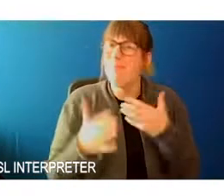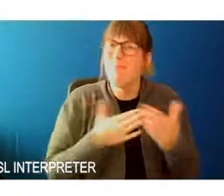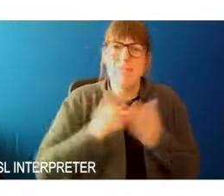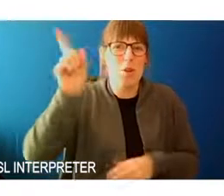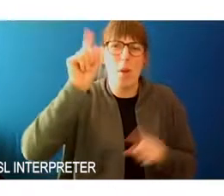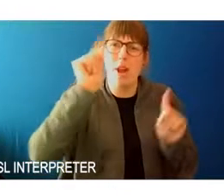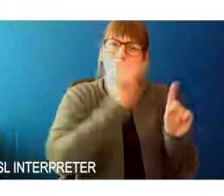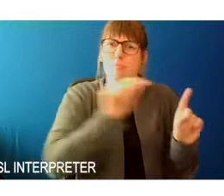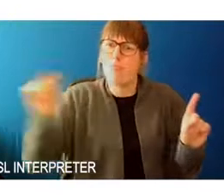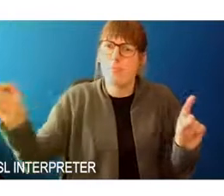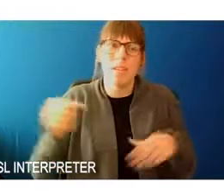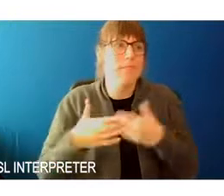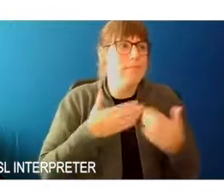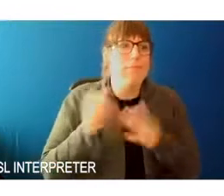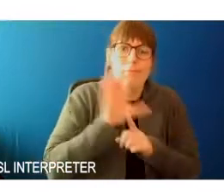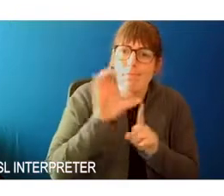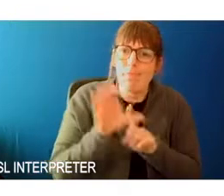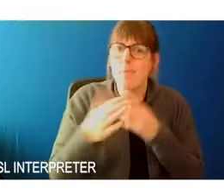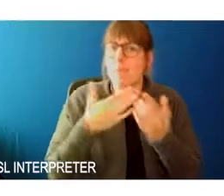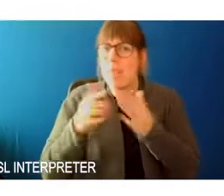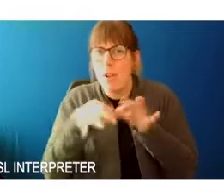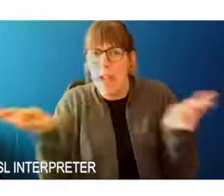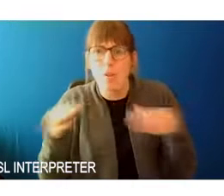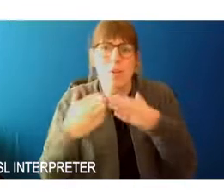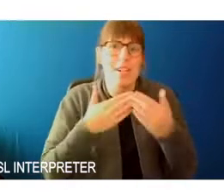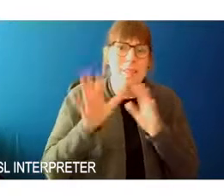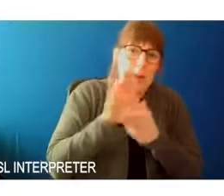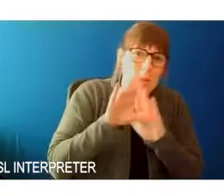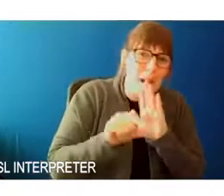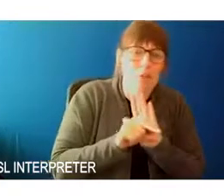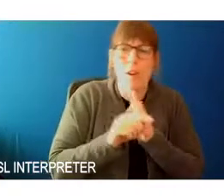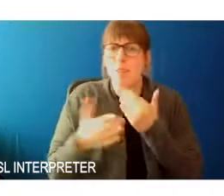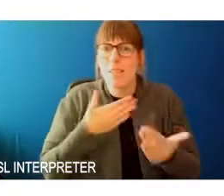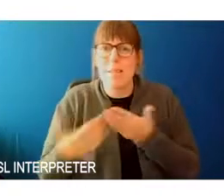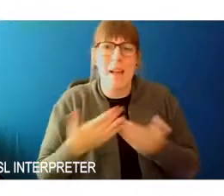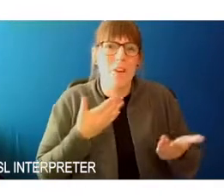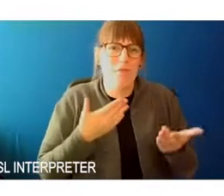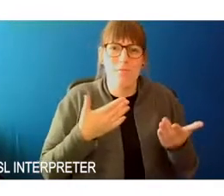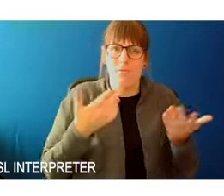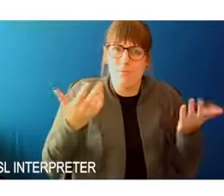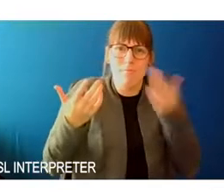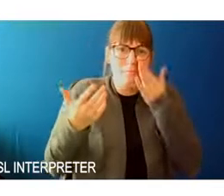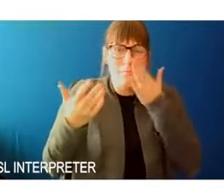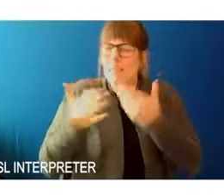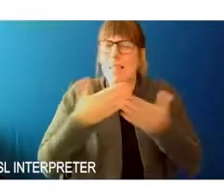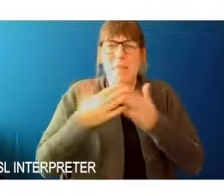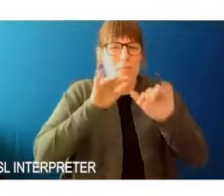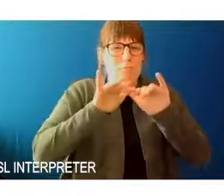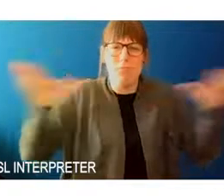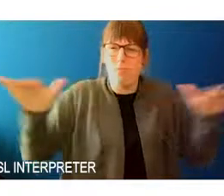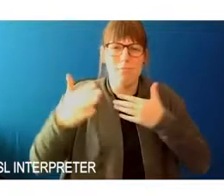disabilities, regardless of region, of race, of culture, of language, of ethnicity,